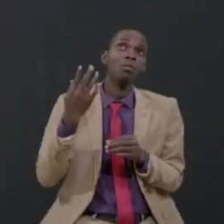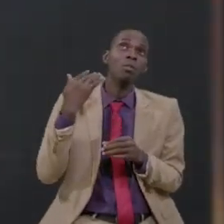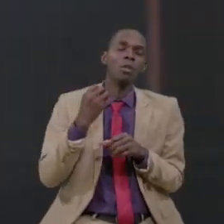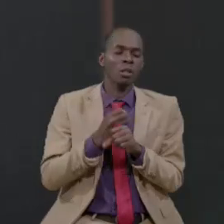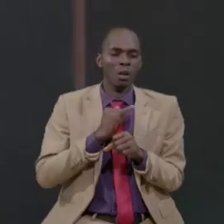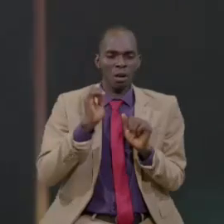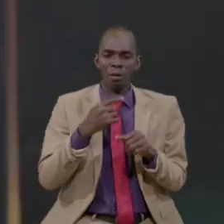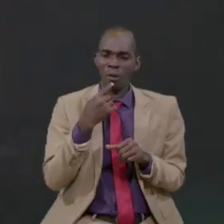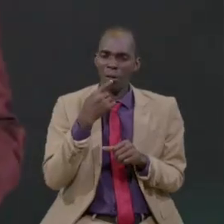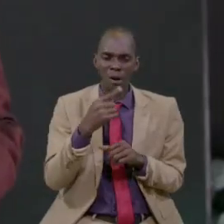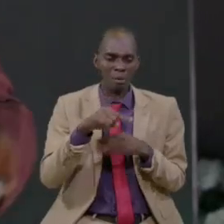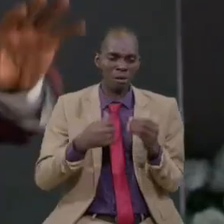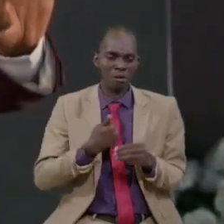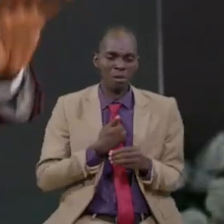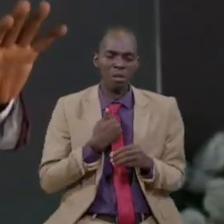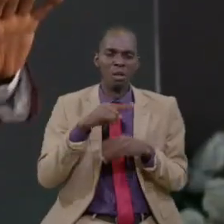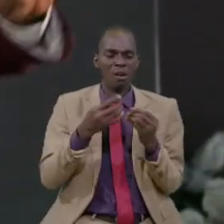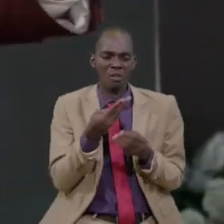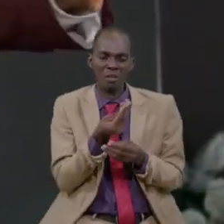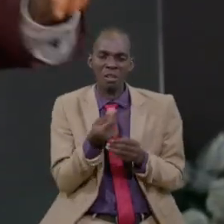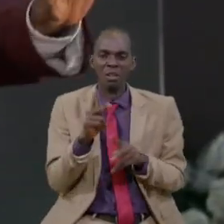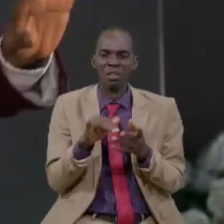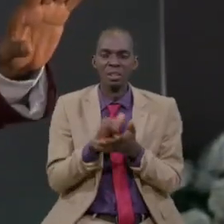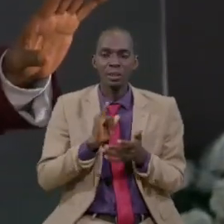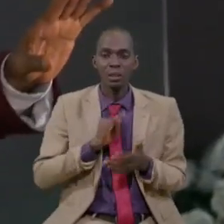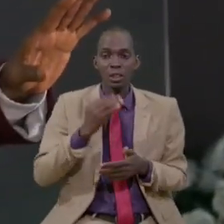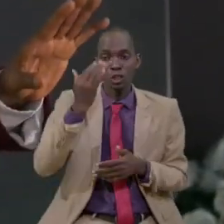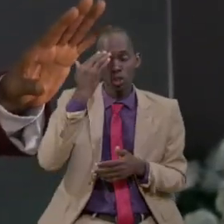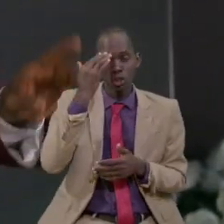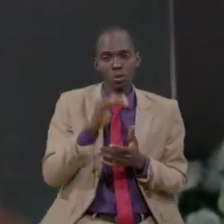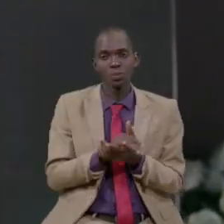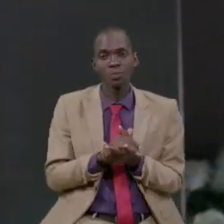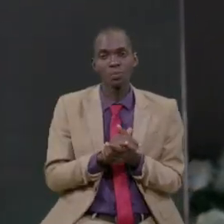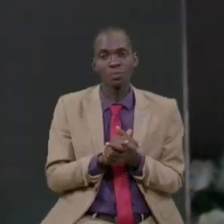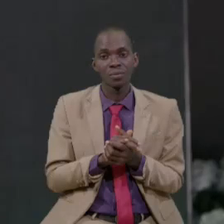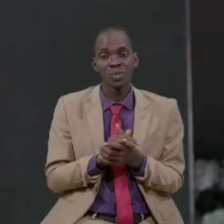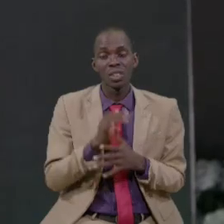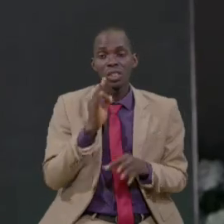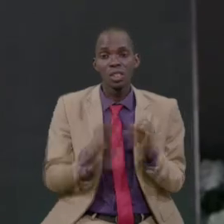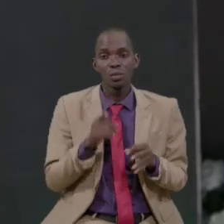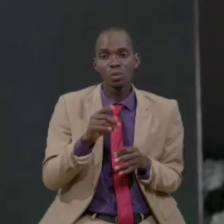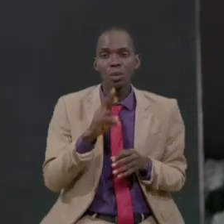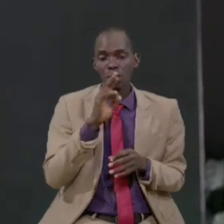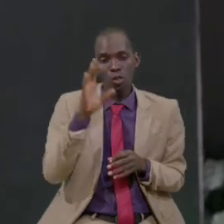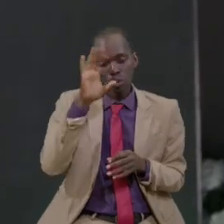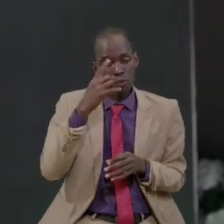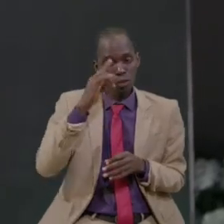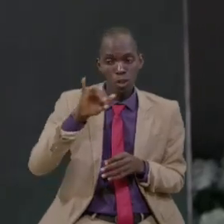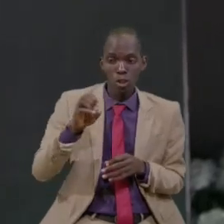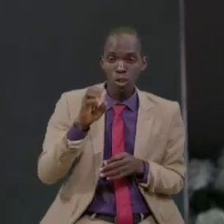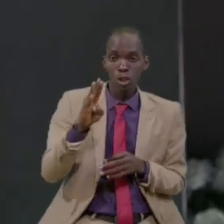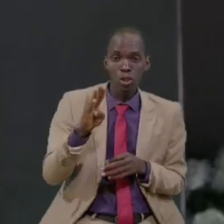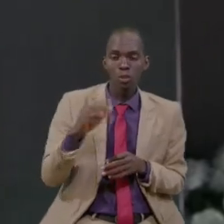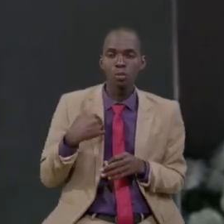sin not. Indeed, earlier years, I can tell for myself, I can tell for the few people that I